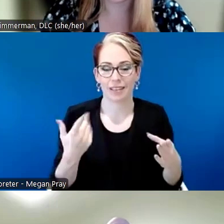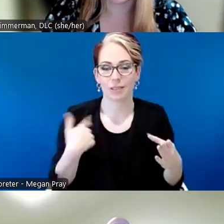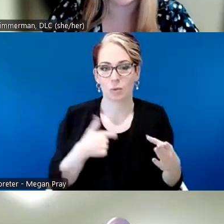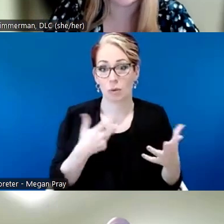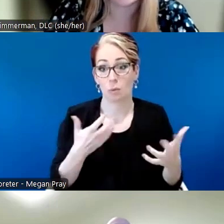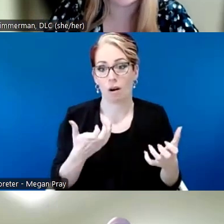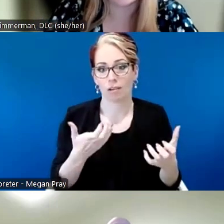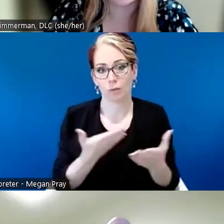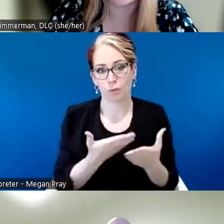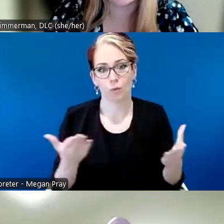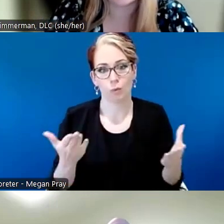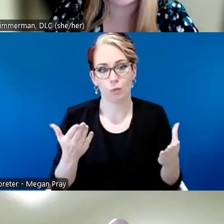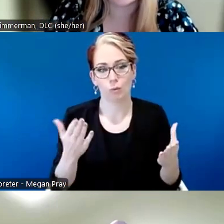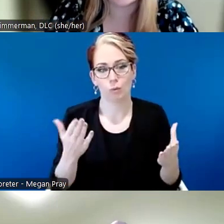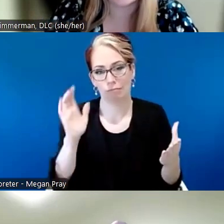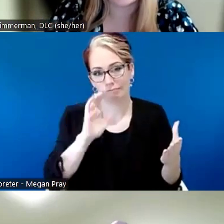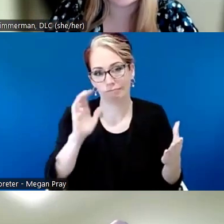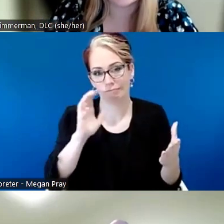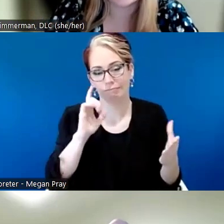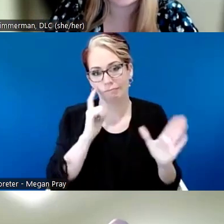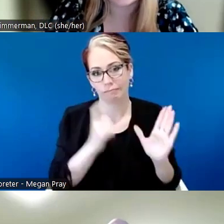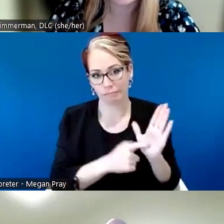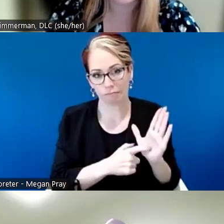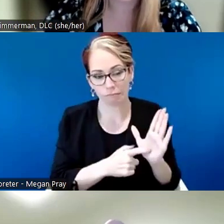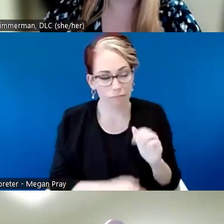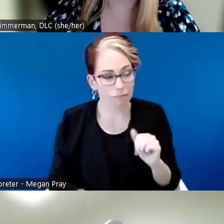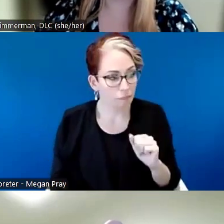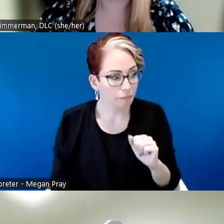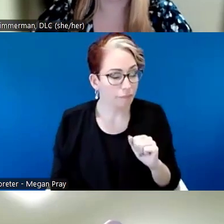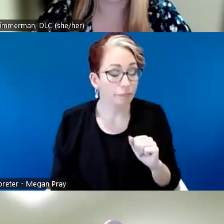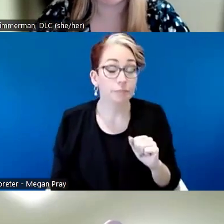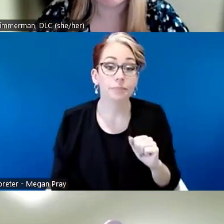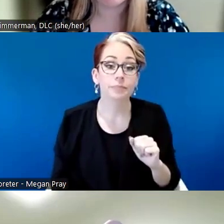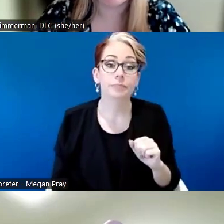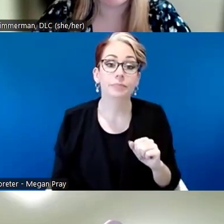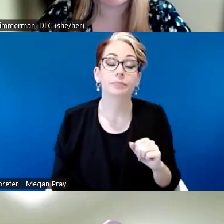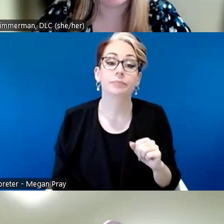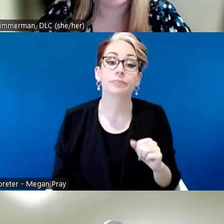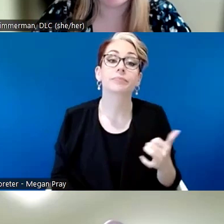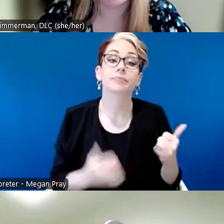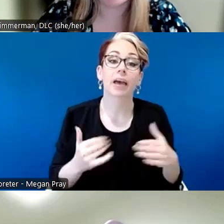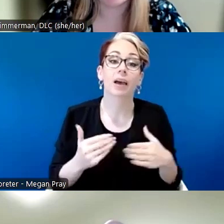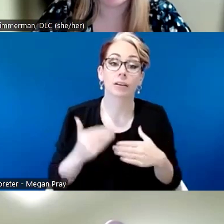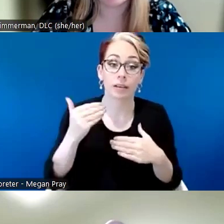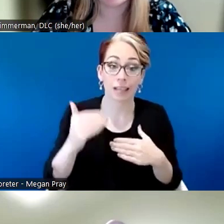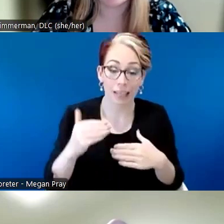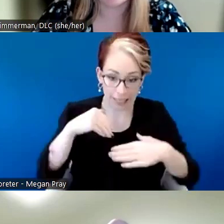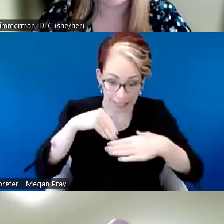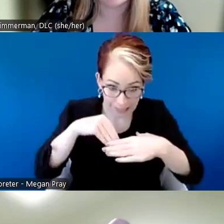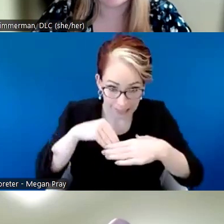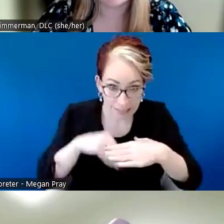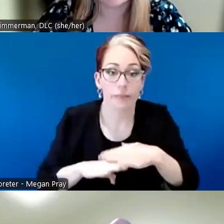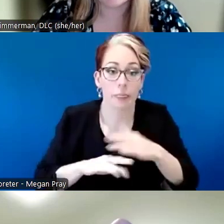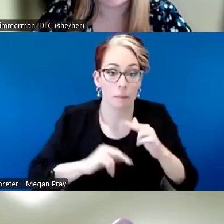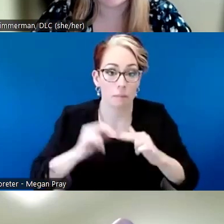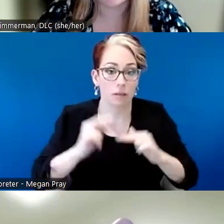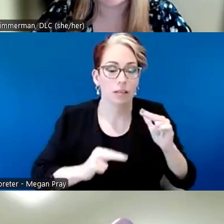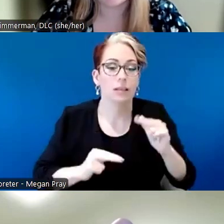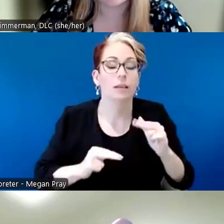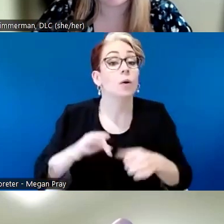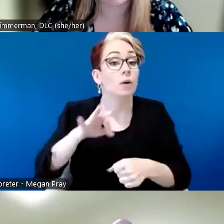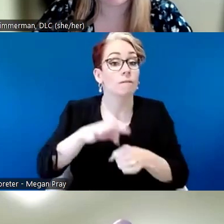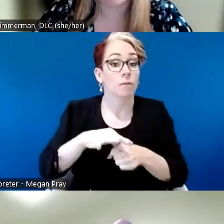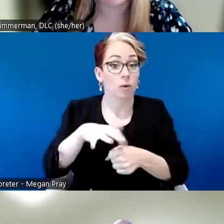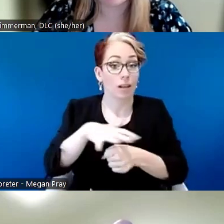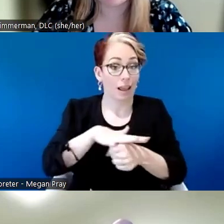for. Once you're inside the polling place, again, the voting area does need to be fully